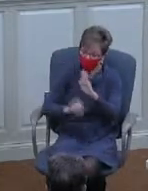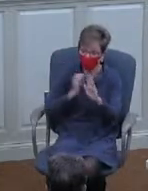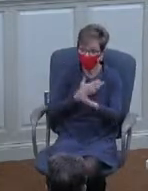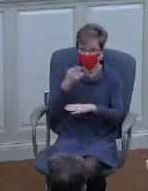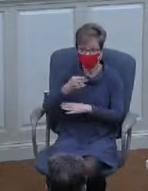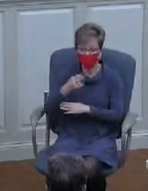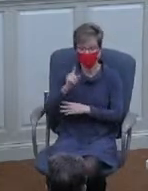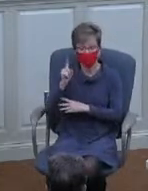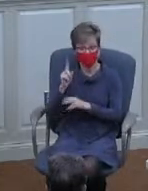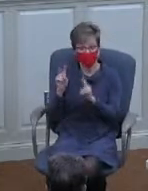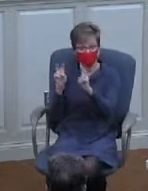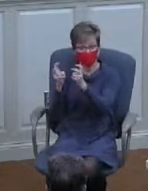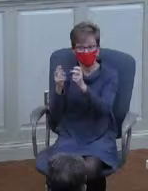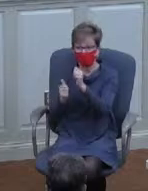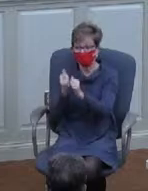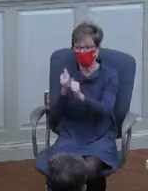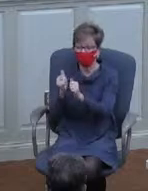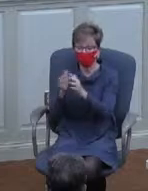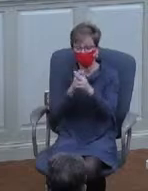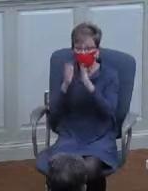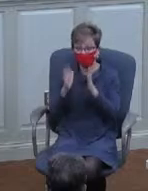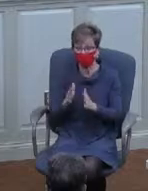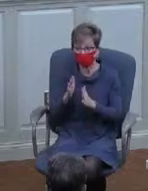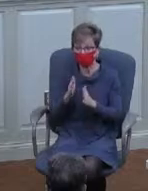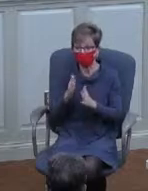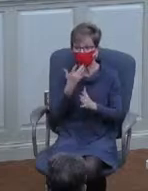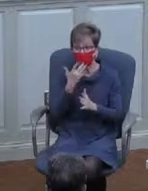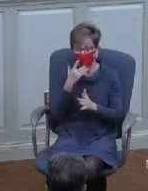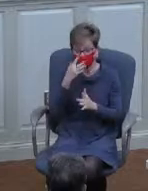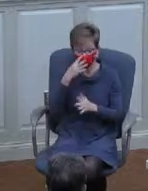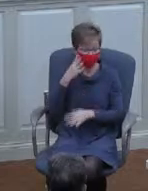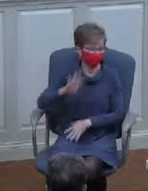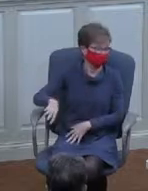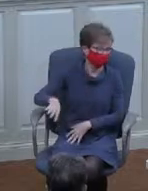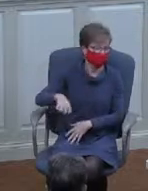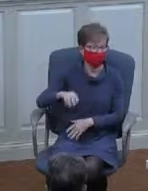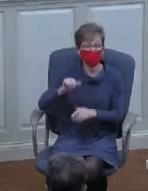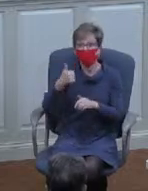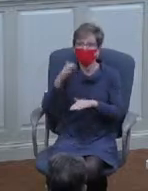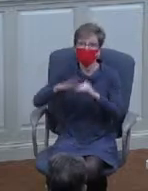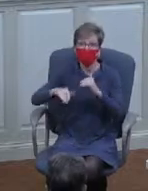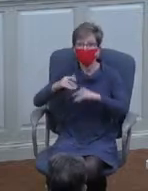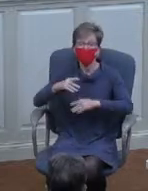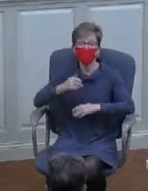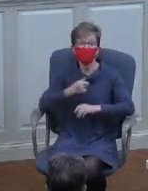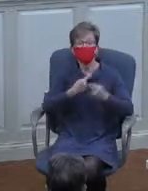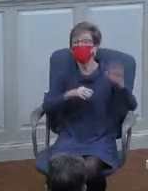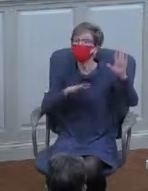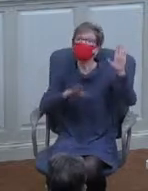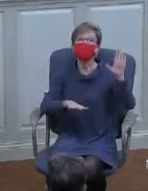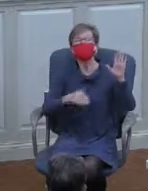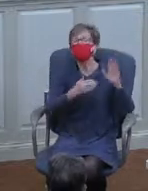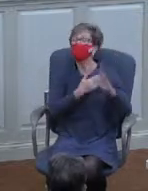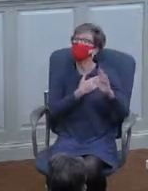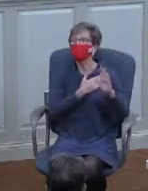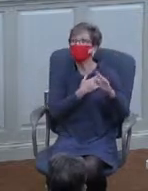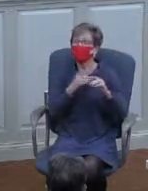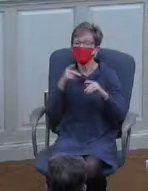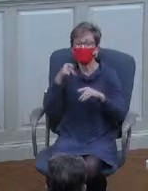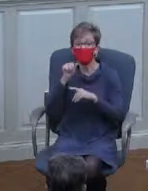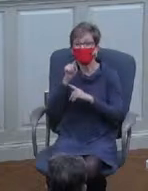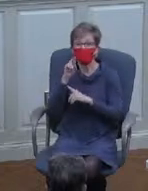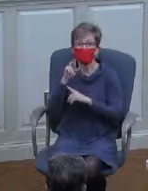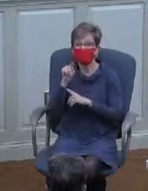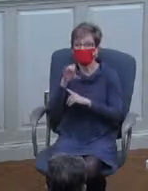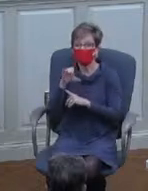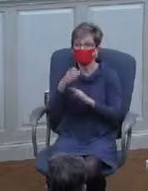Americans prefer to ignore beyond a few patriotic slogans and an anthem lip-synced before ball